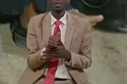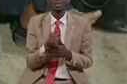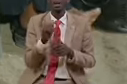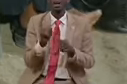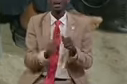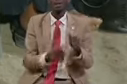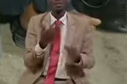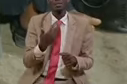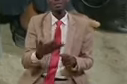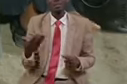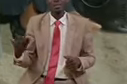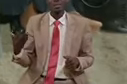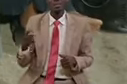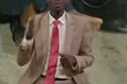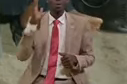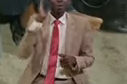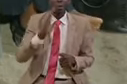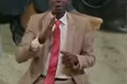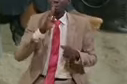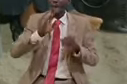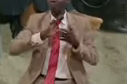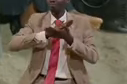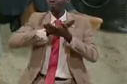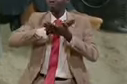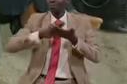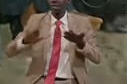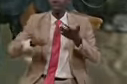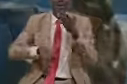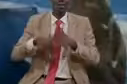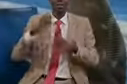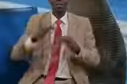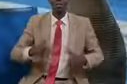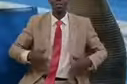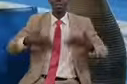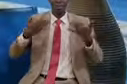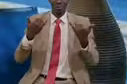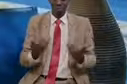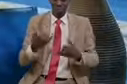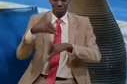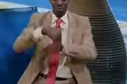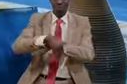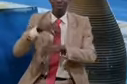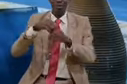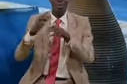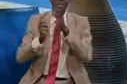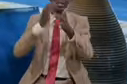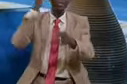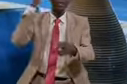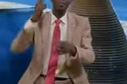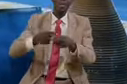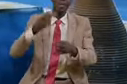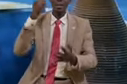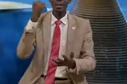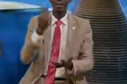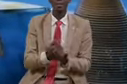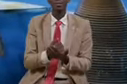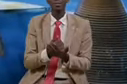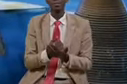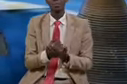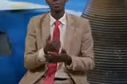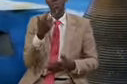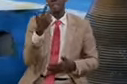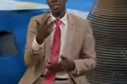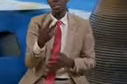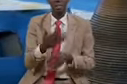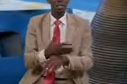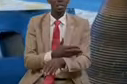Everything will be cleared from your life, even tonight, in Jesus' name. There are three things we're looking